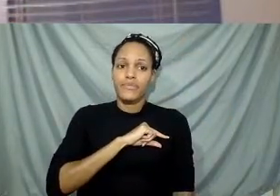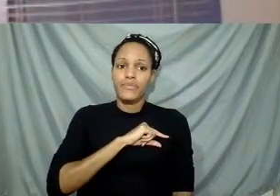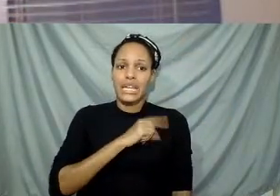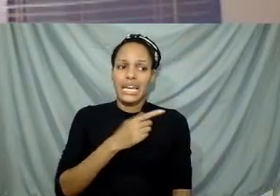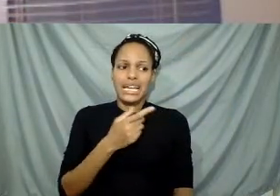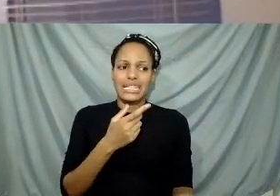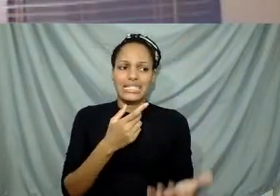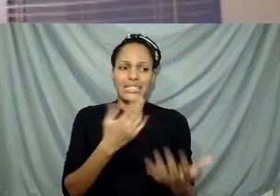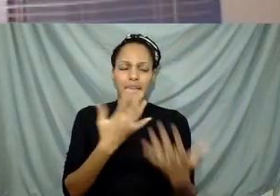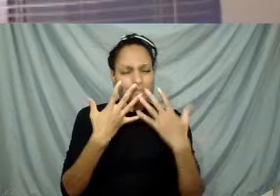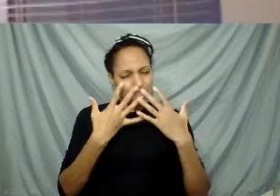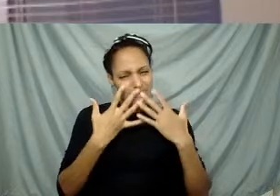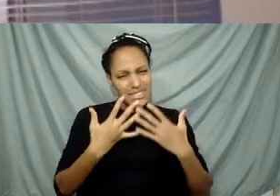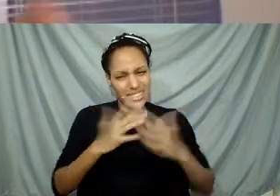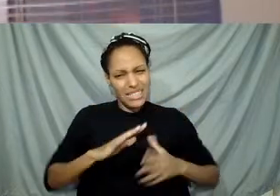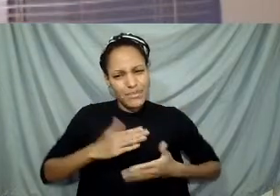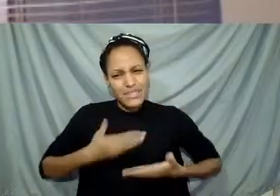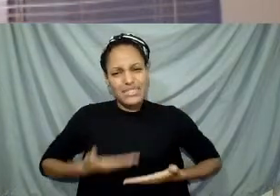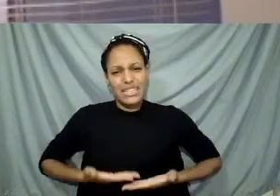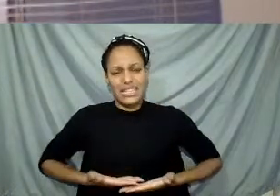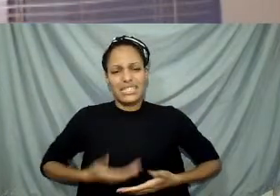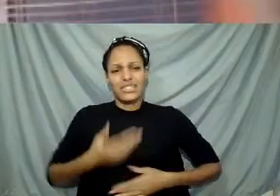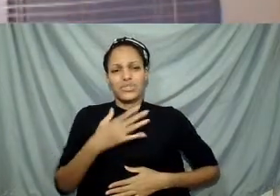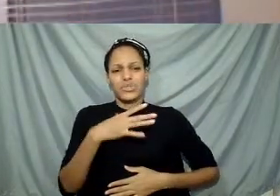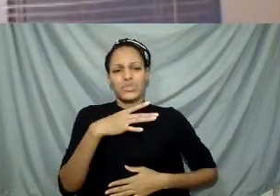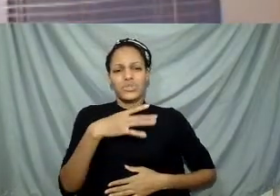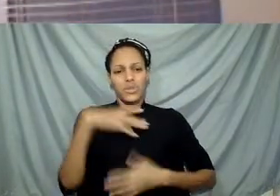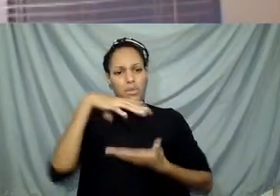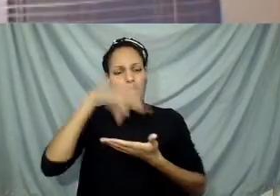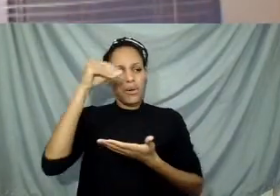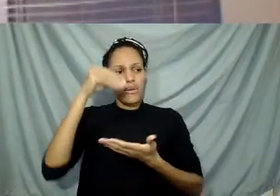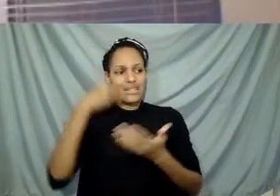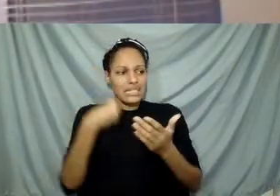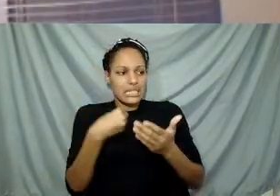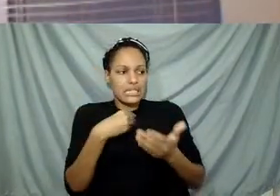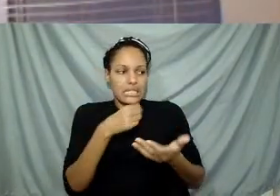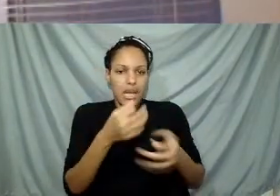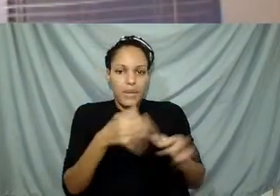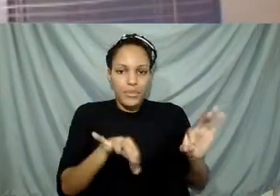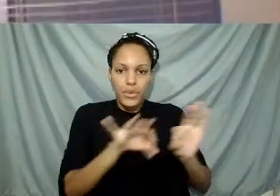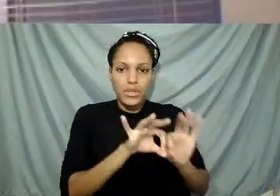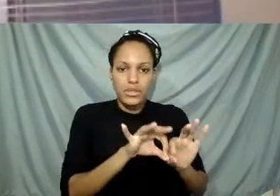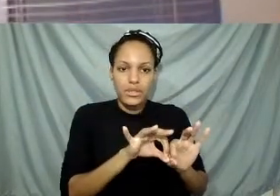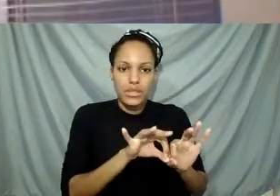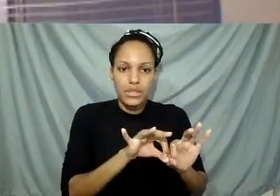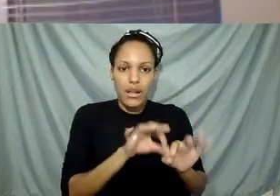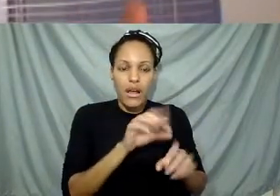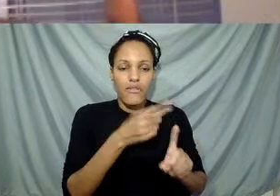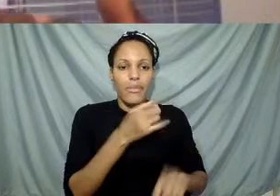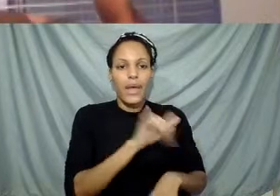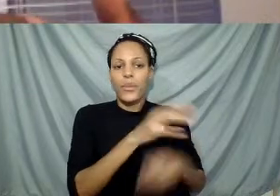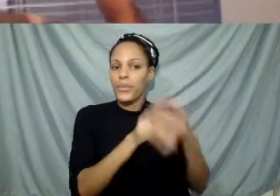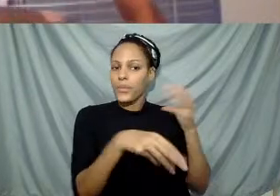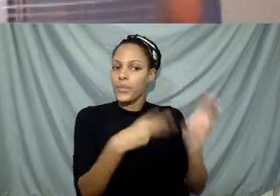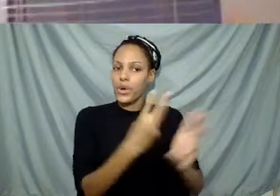didn't matter, because it doesn't always matter, because it was a world based on